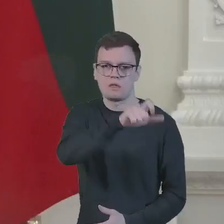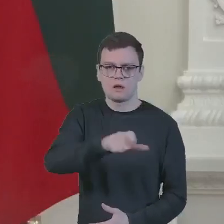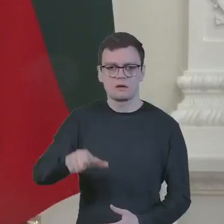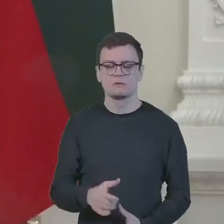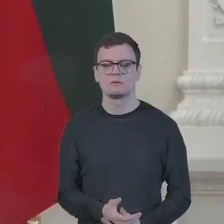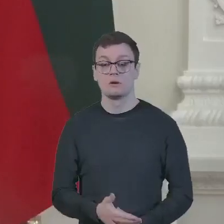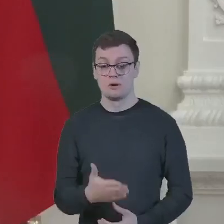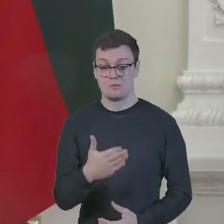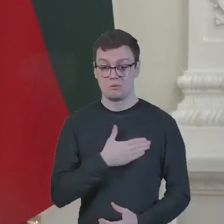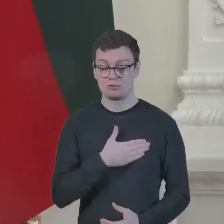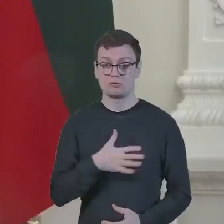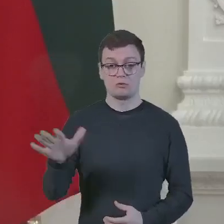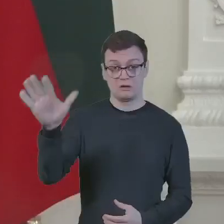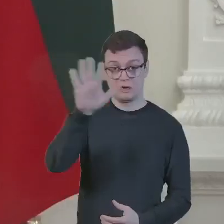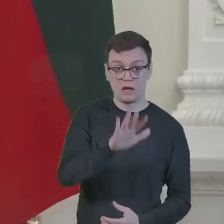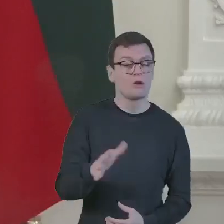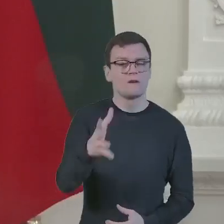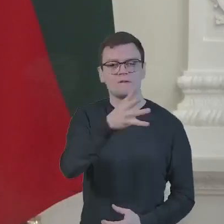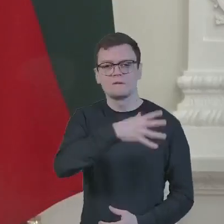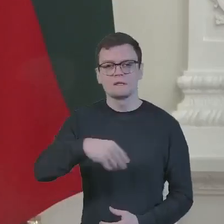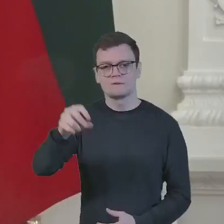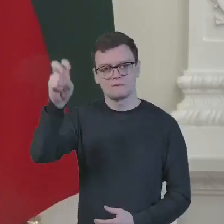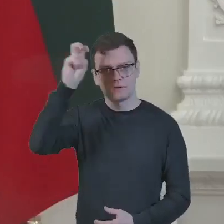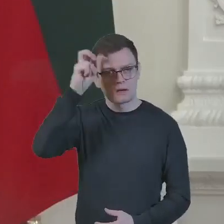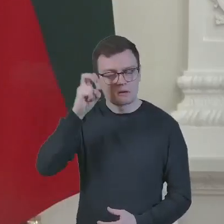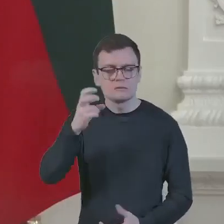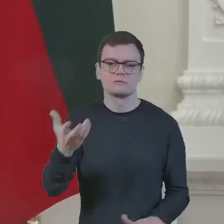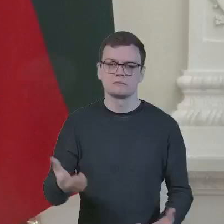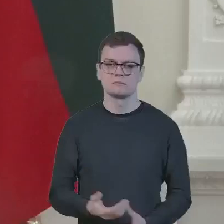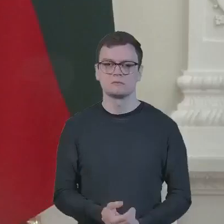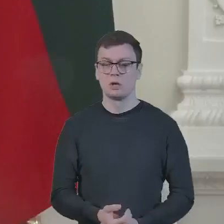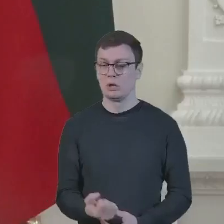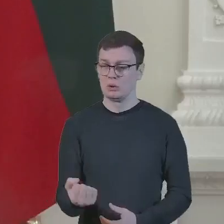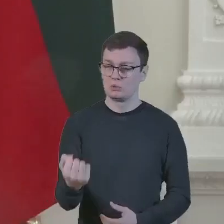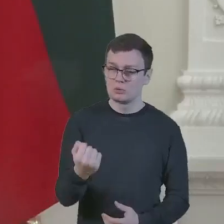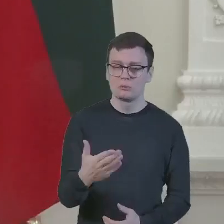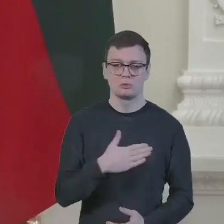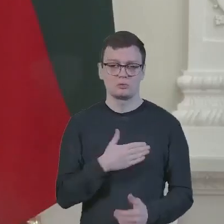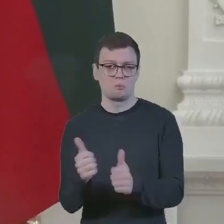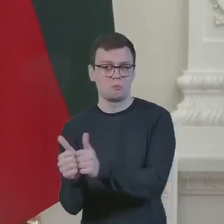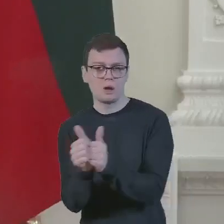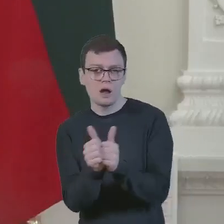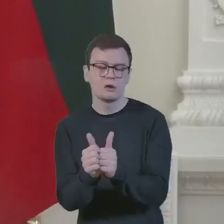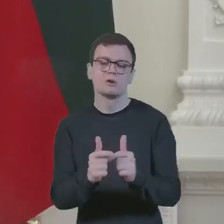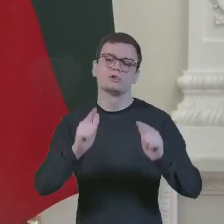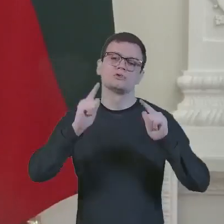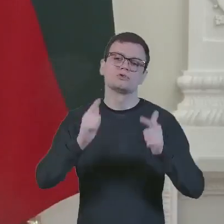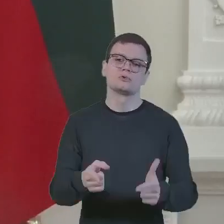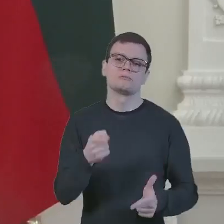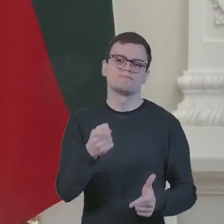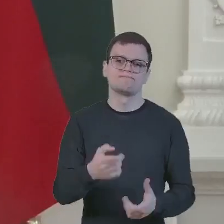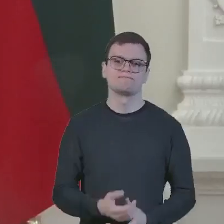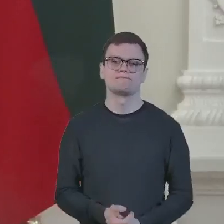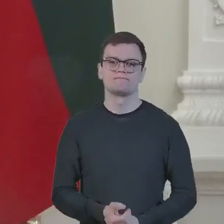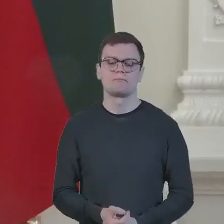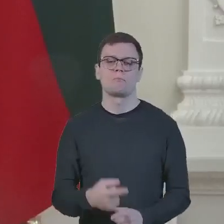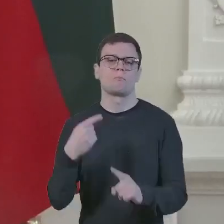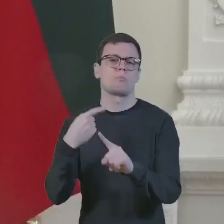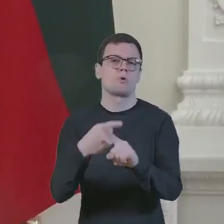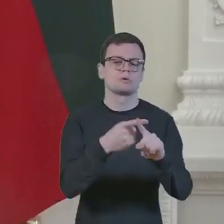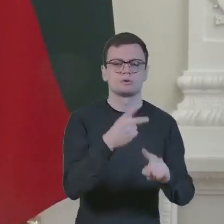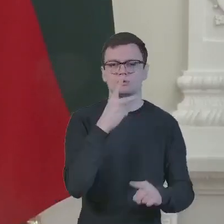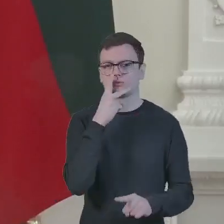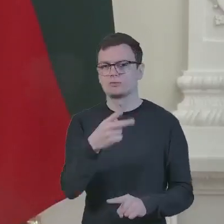predict. But I would like to repeat that the countries in our region and most of our